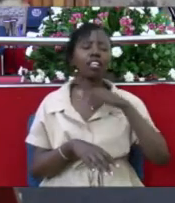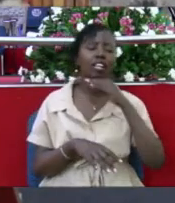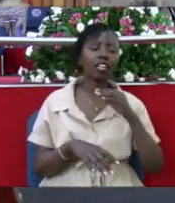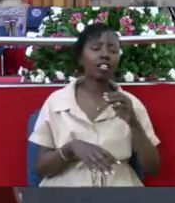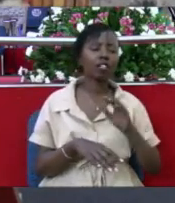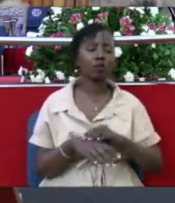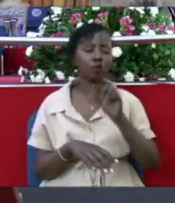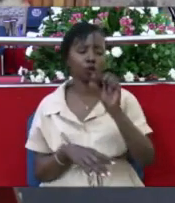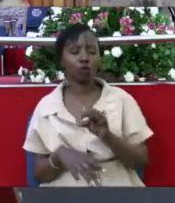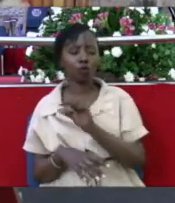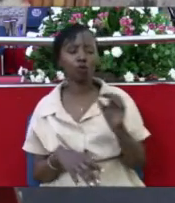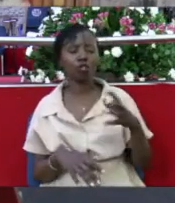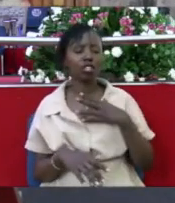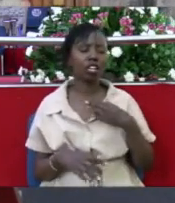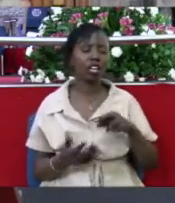died on the cross,